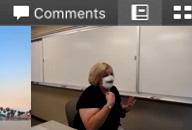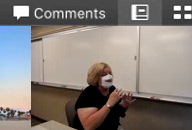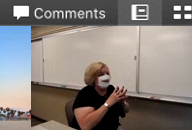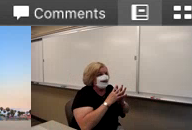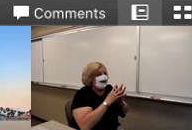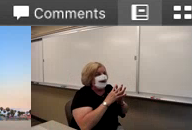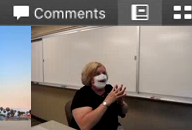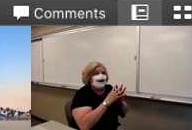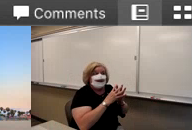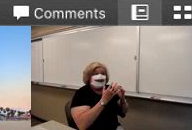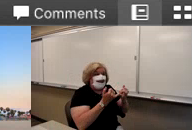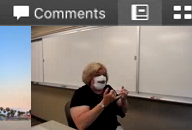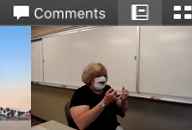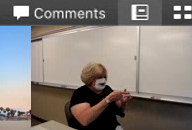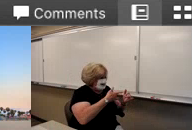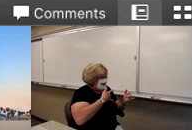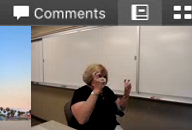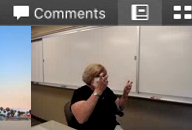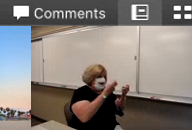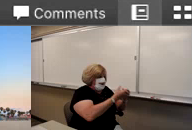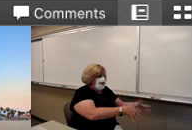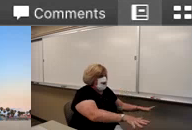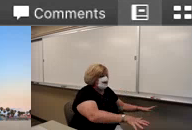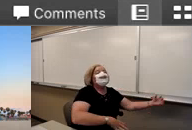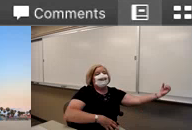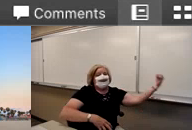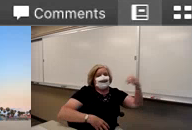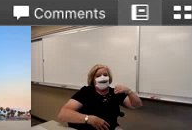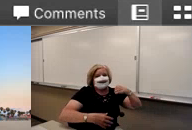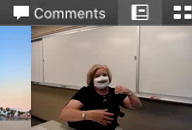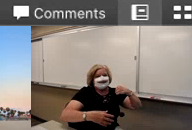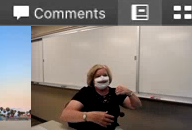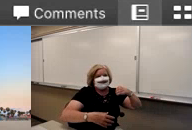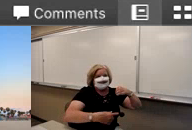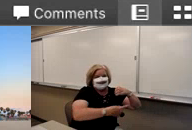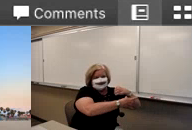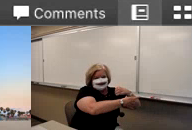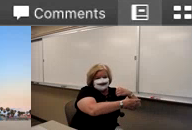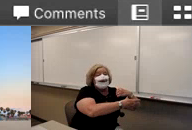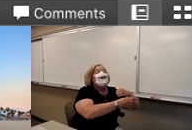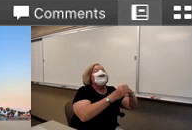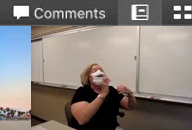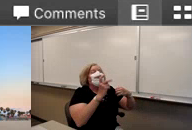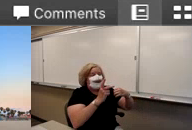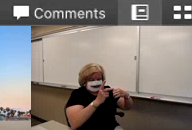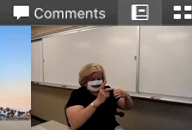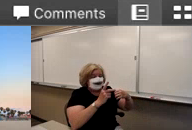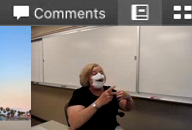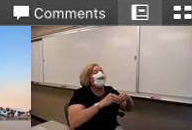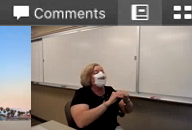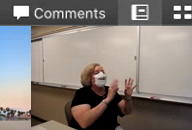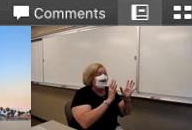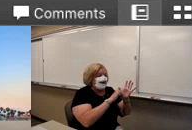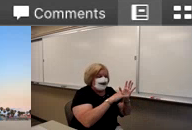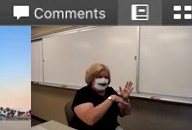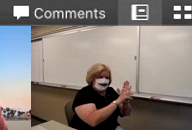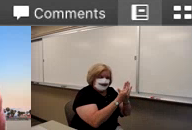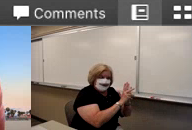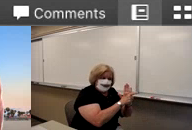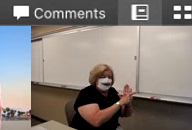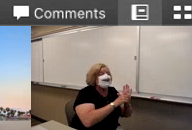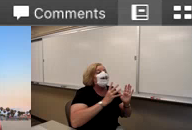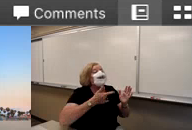Have I completely lost you all? Yes. Okay. All right. Let me come back to that. Let's talk about joining a